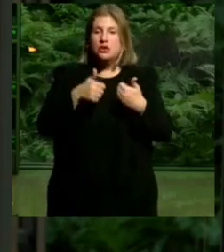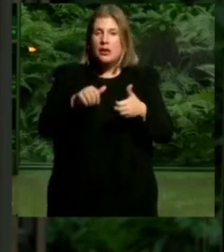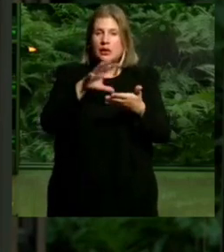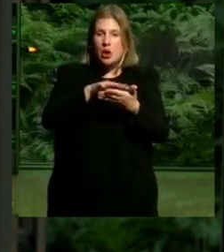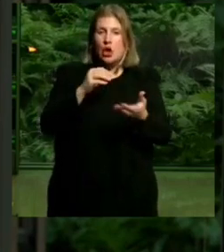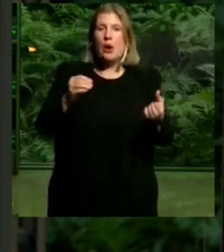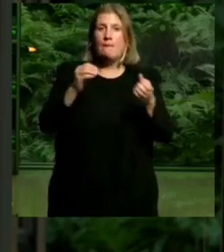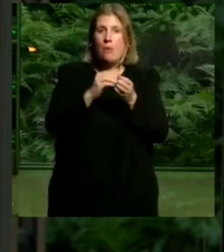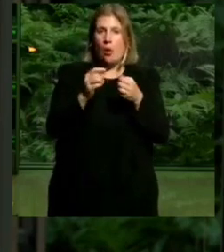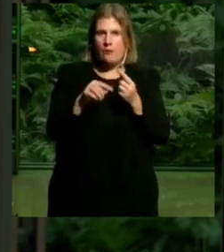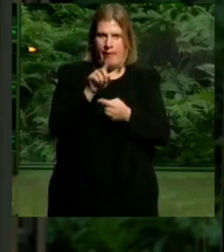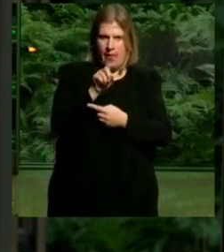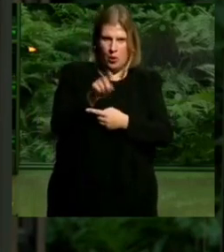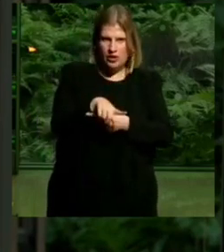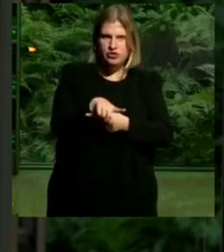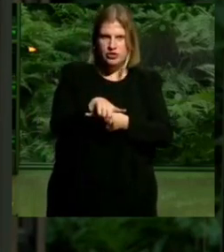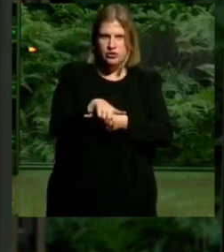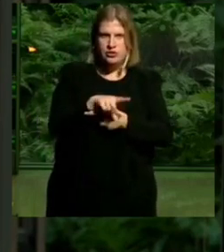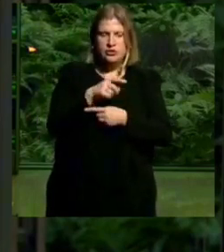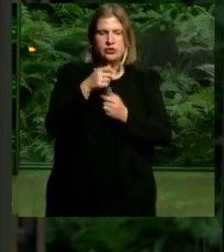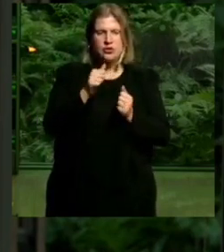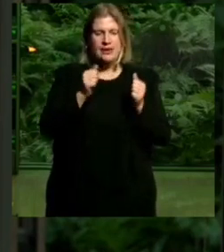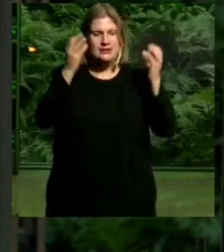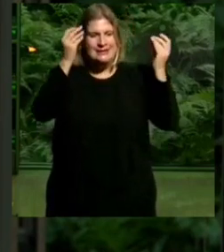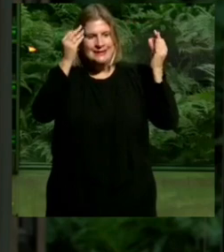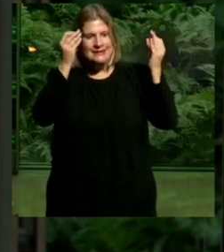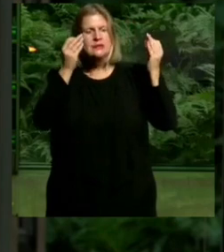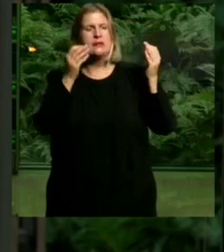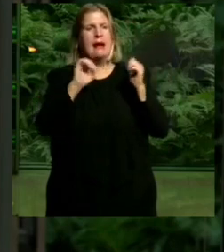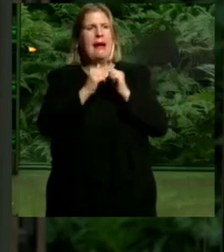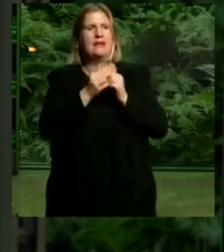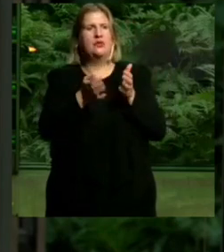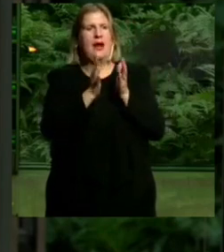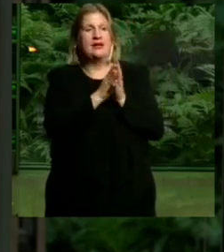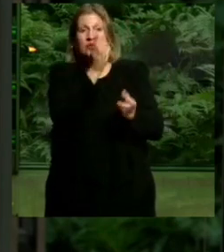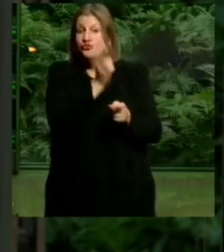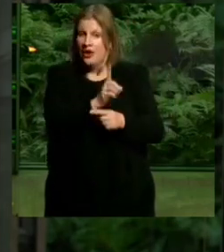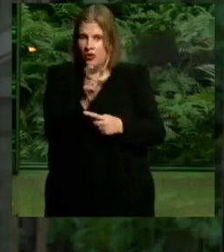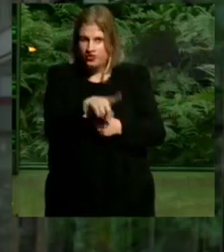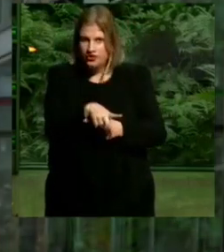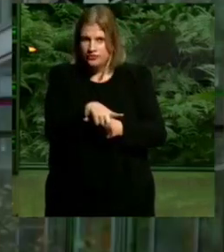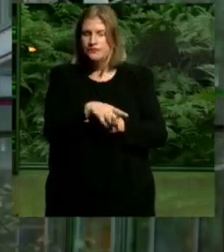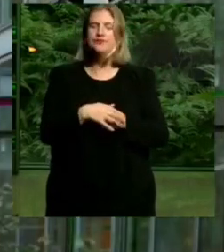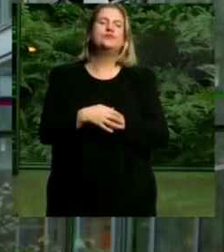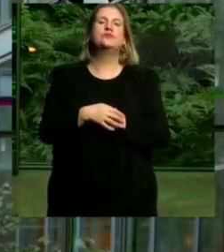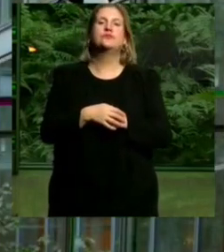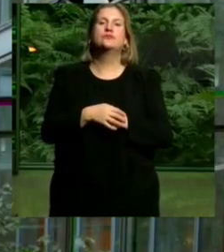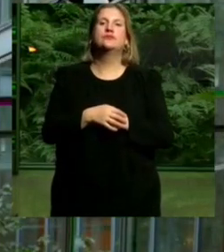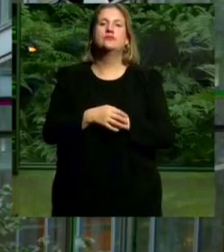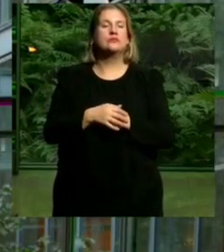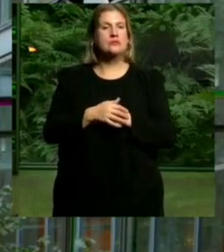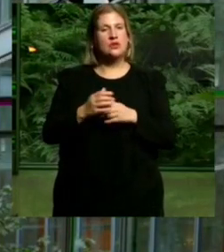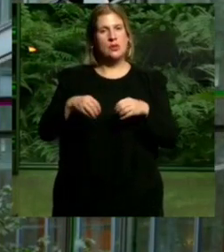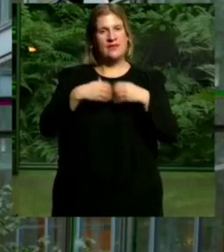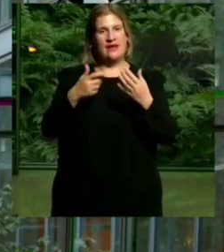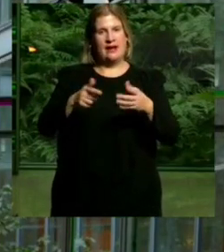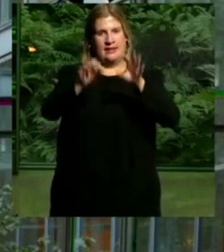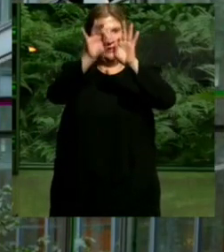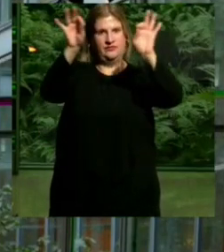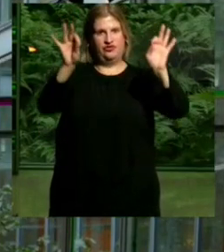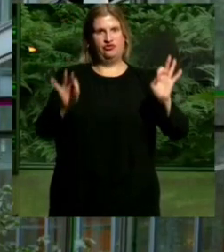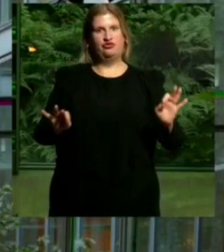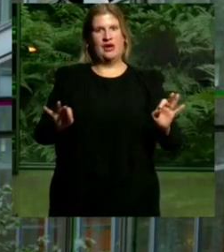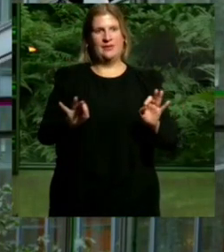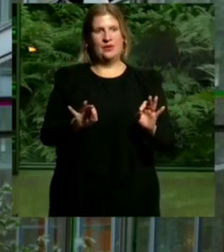my question, maybe even thinks about asking the right question. So I want to give you guys this framework that gets you to